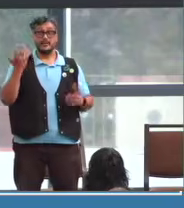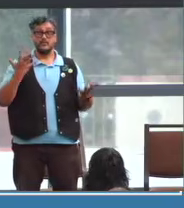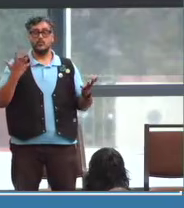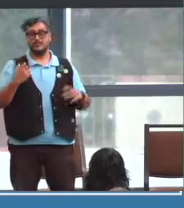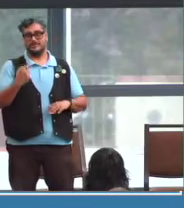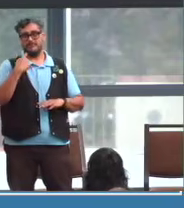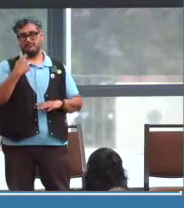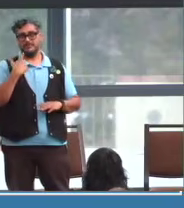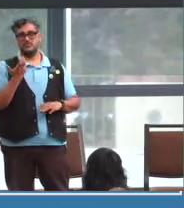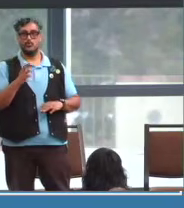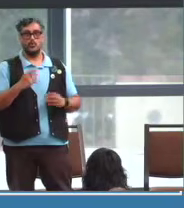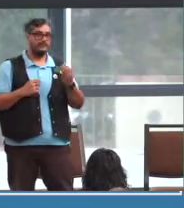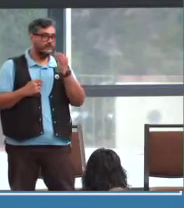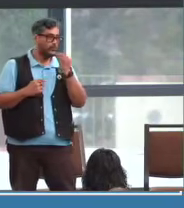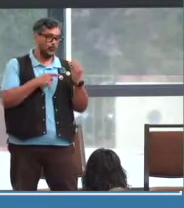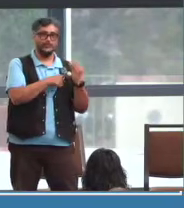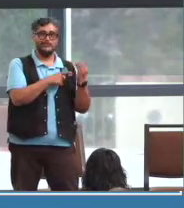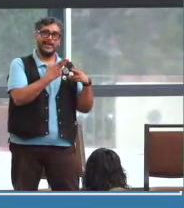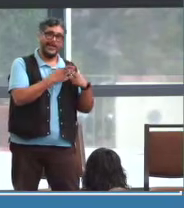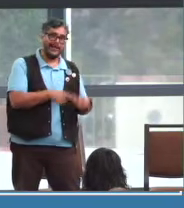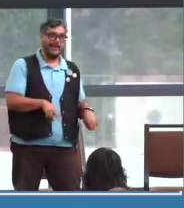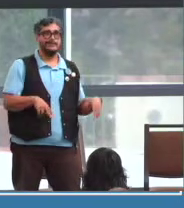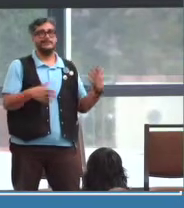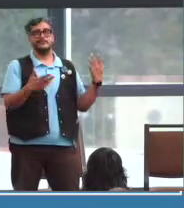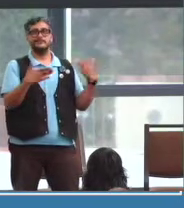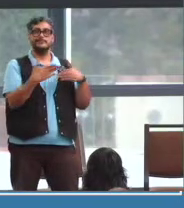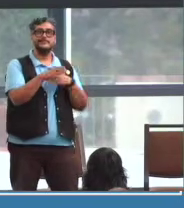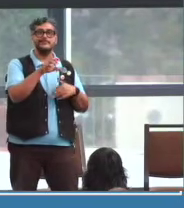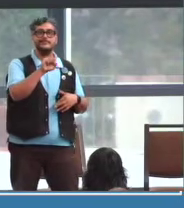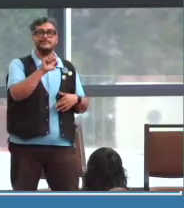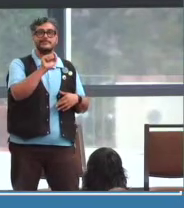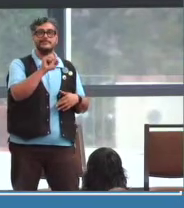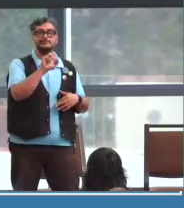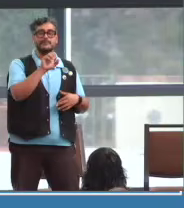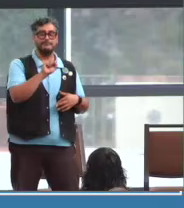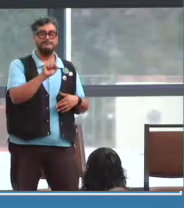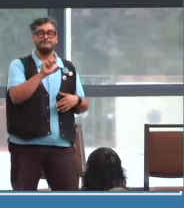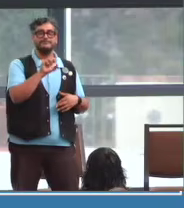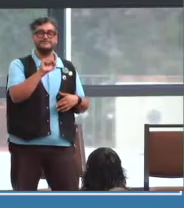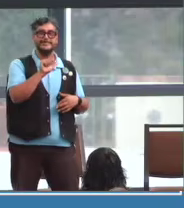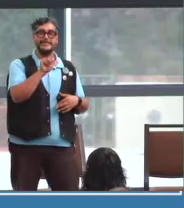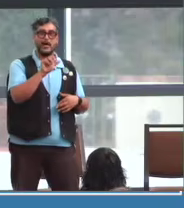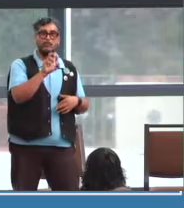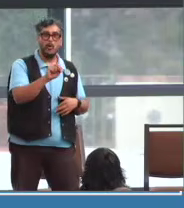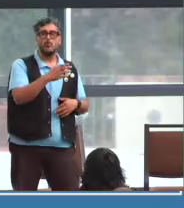supplementation or foods, so eggs, salmon, wild-caught salmon, and fortified milk.